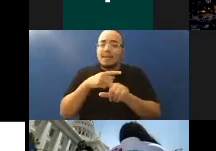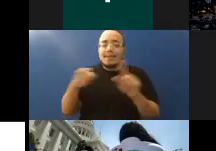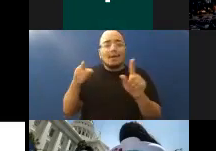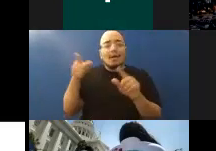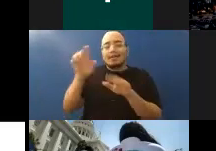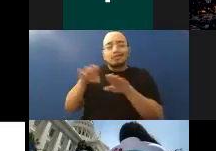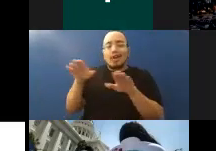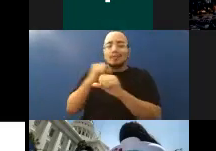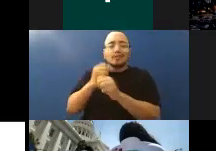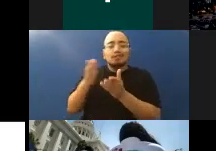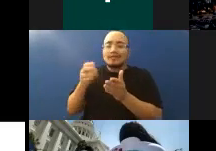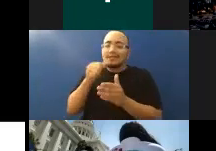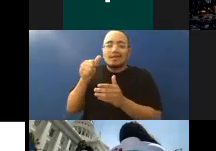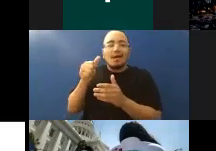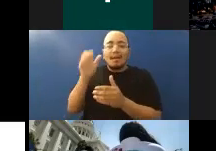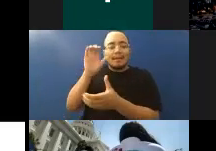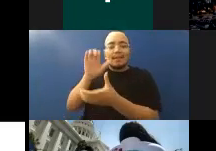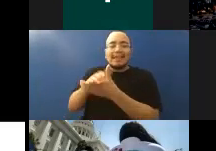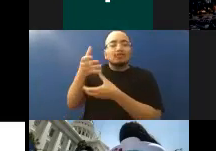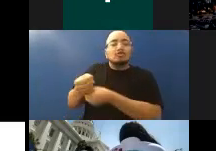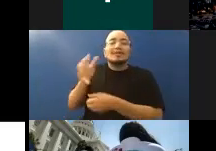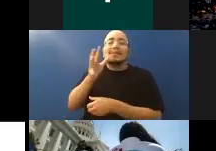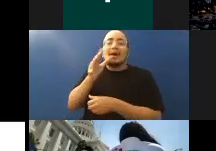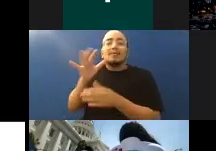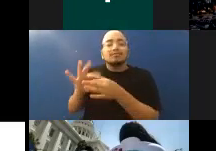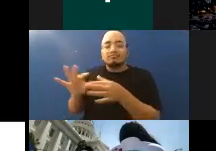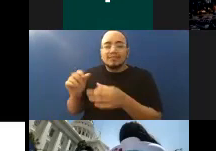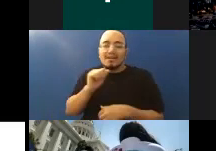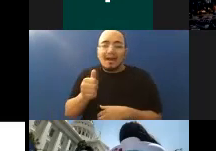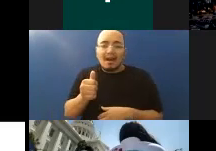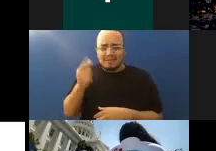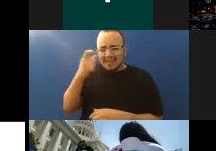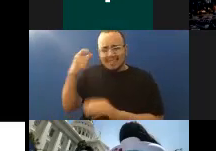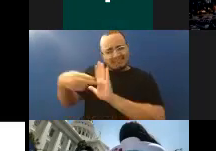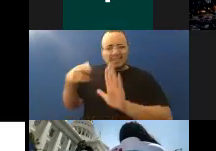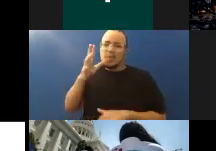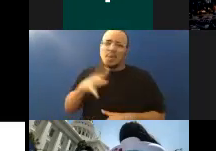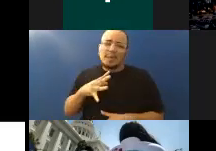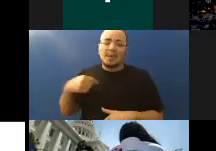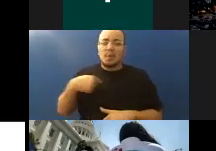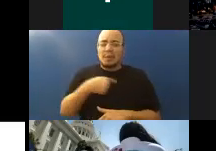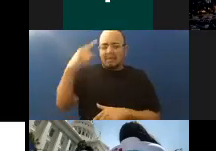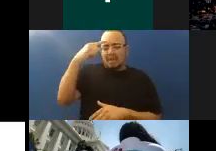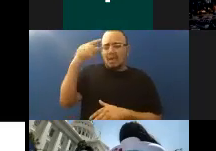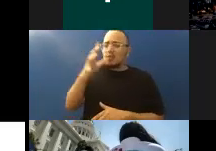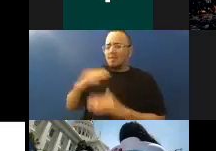to take care of us because she's a woman. Like, we don't think women can do anything by